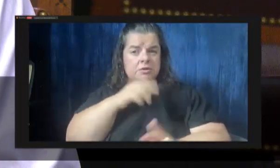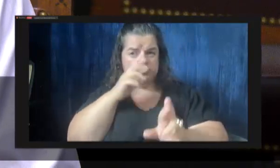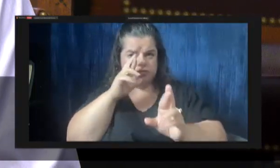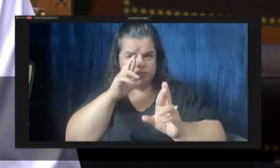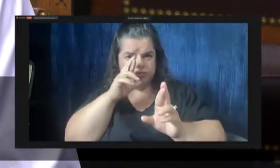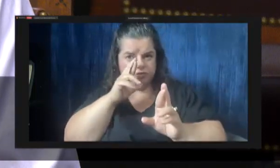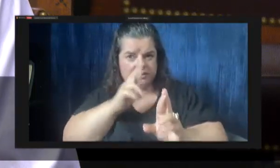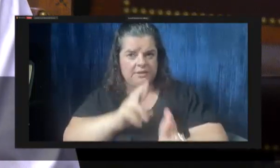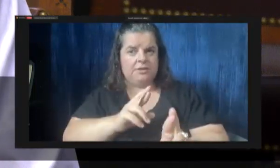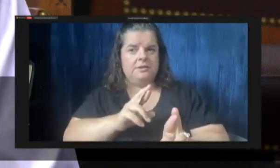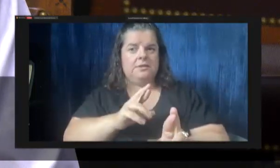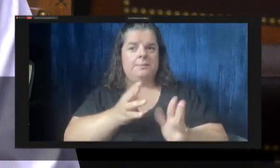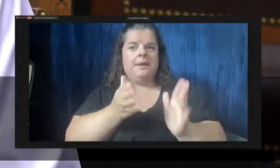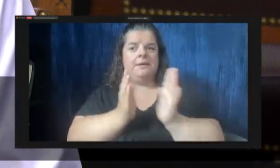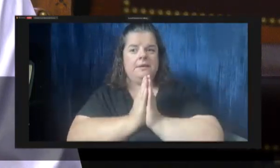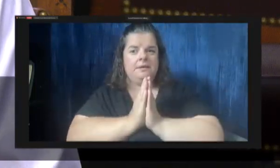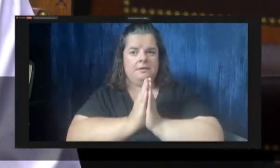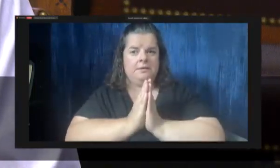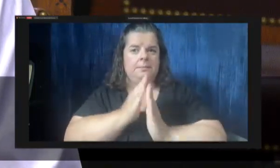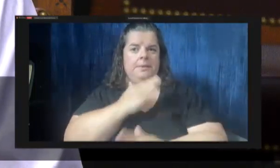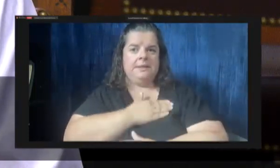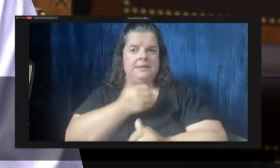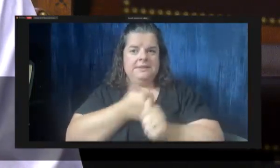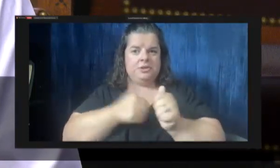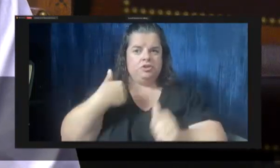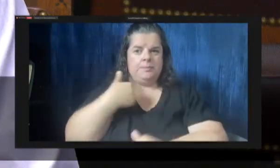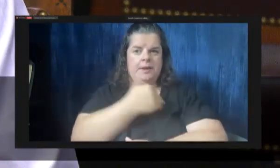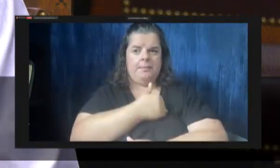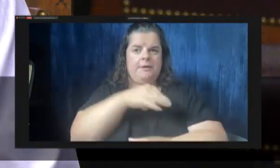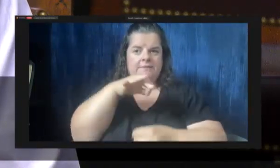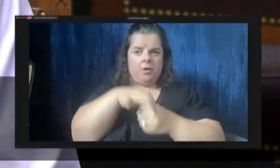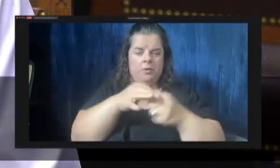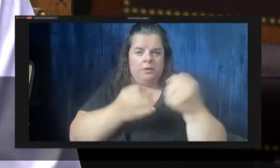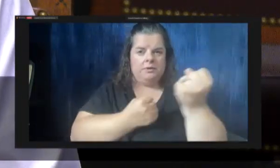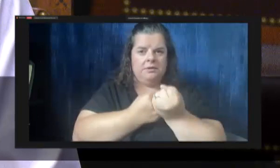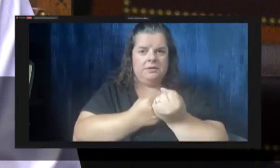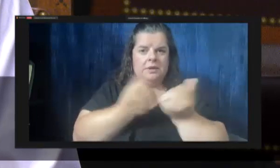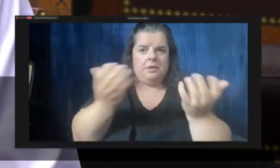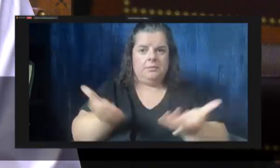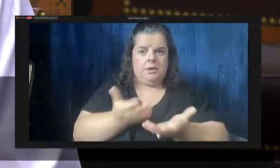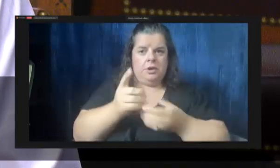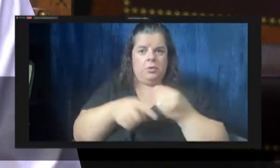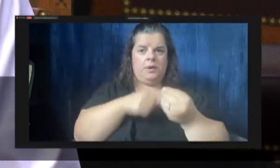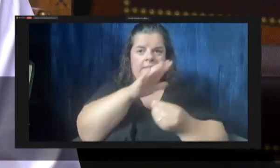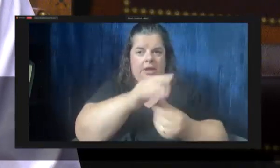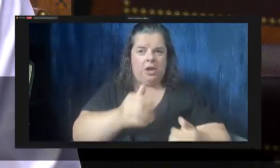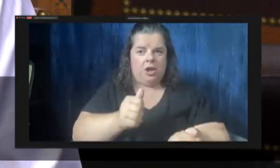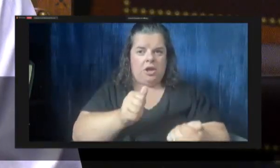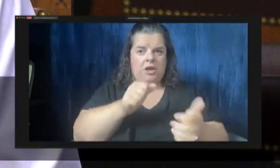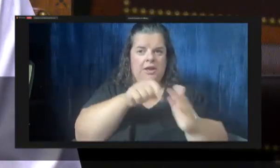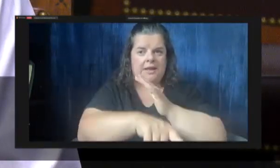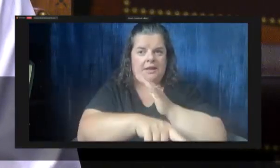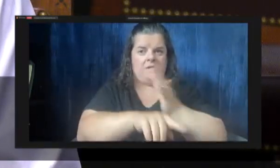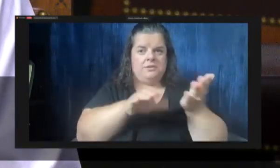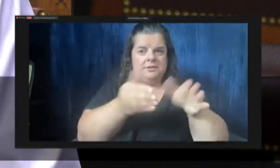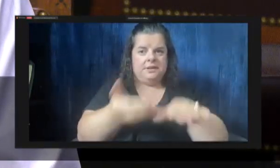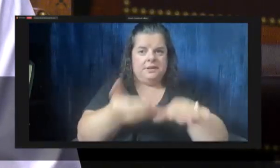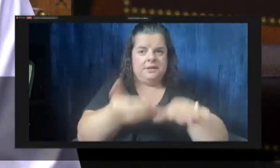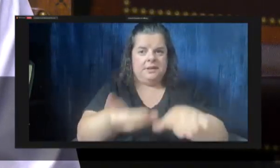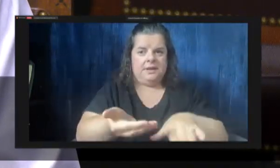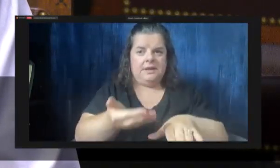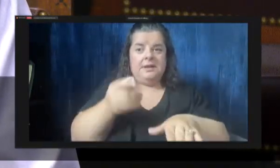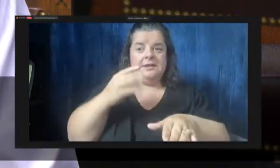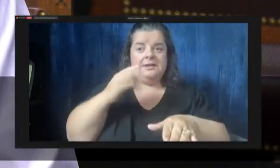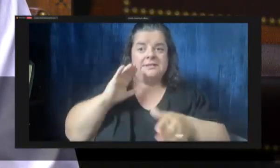respectfully ask that each member voting in favor be present when they are killed. City officials need to witness the cruelty